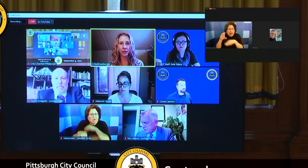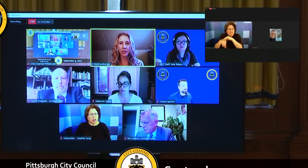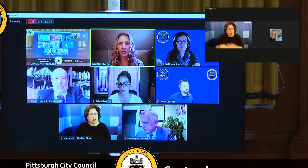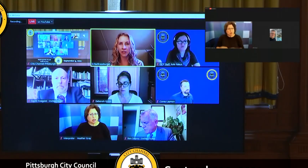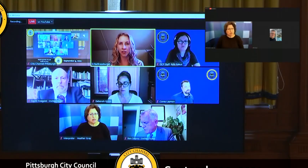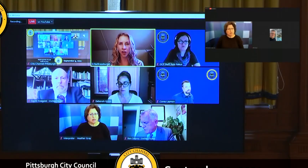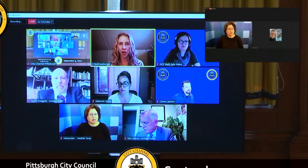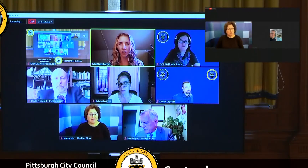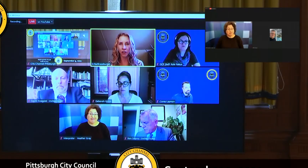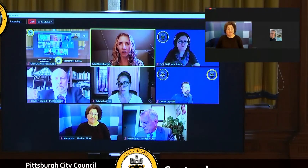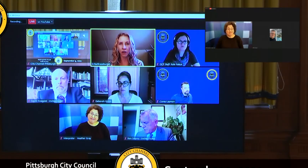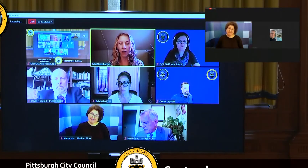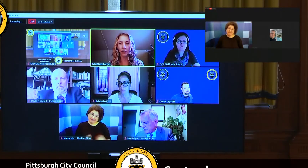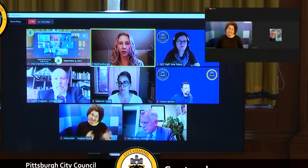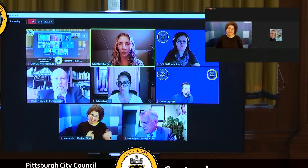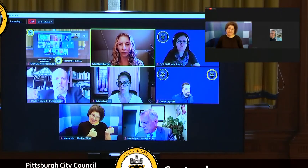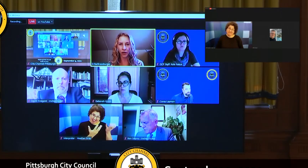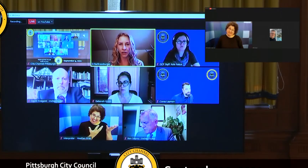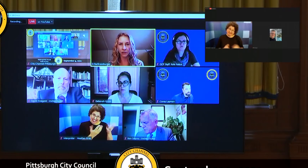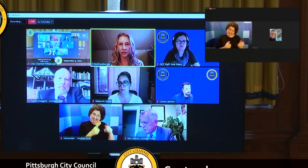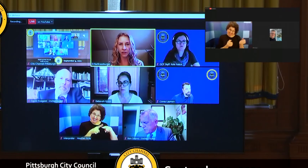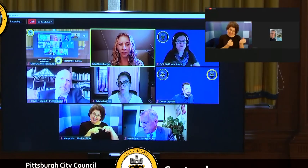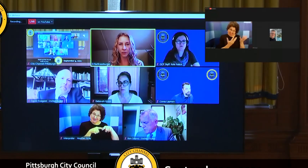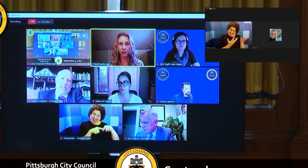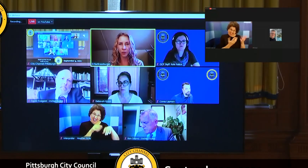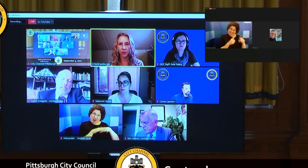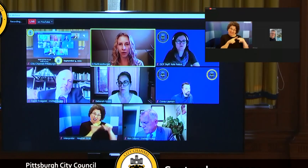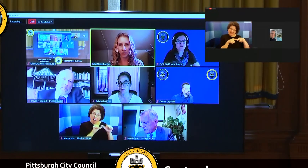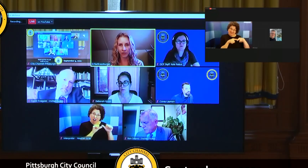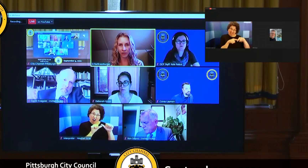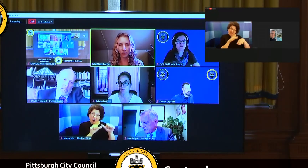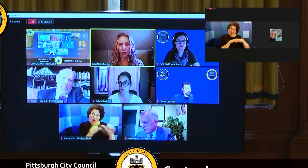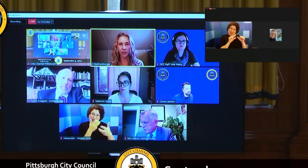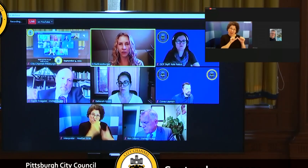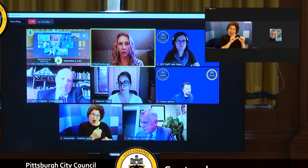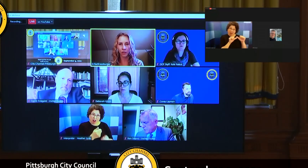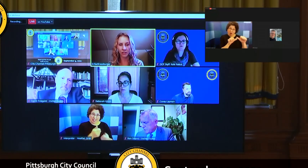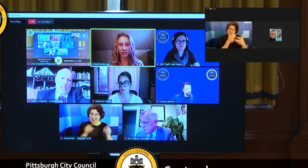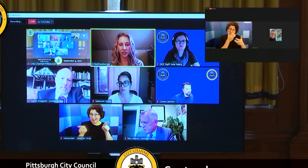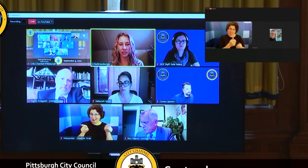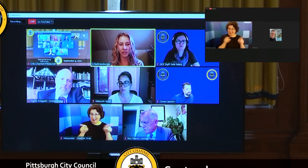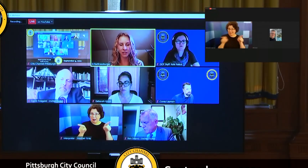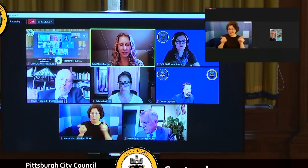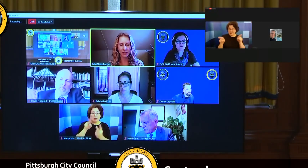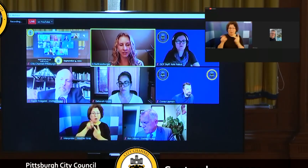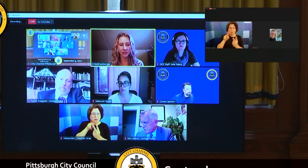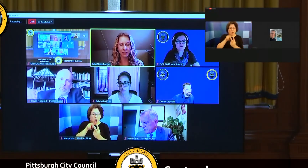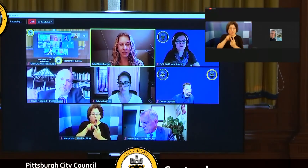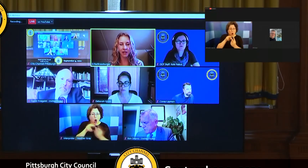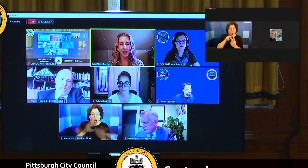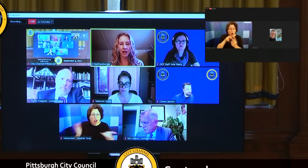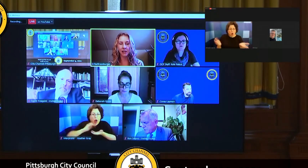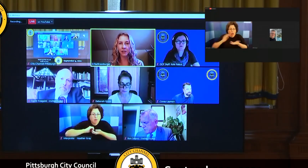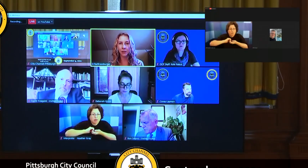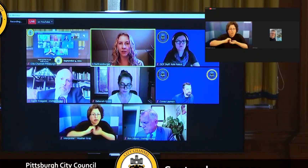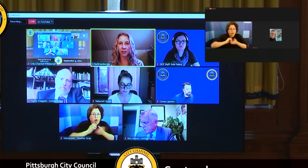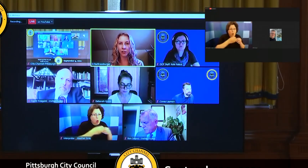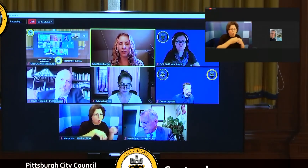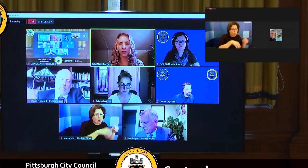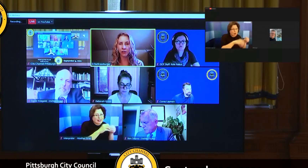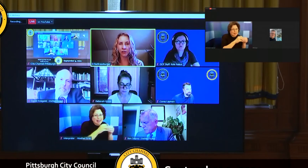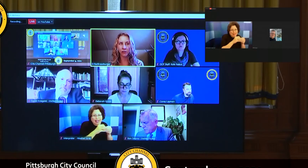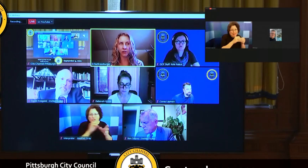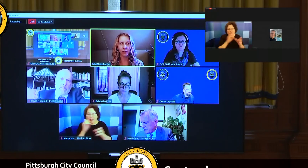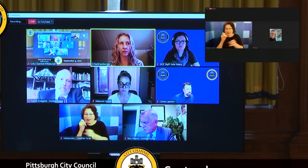really hinge on ongoing trust between partners, between organizations and entities. And some of the concerns